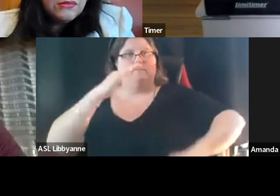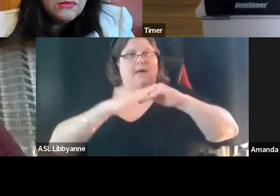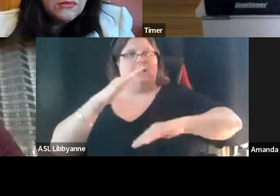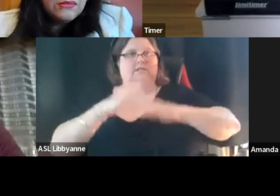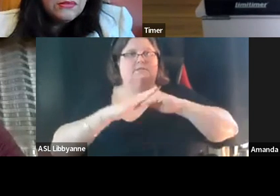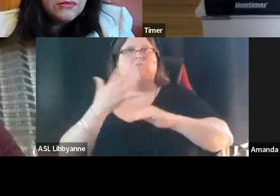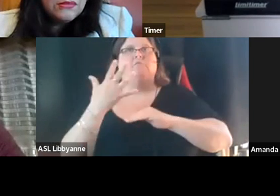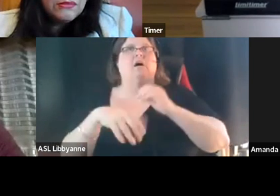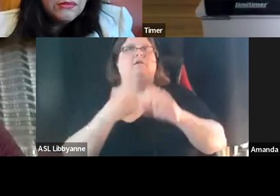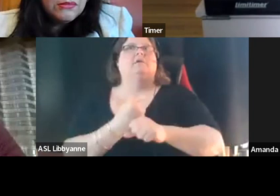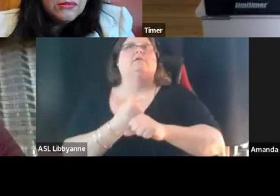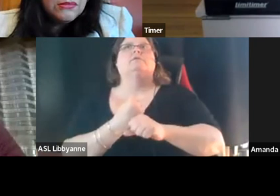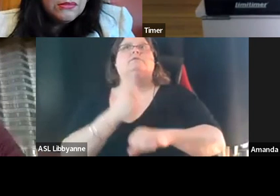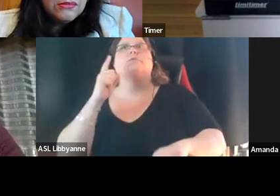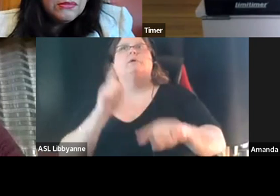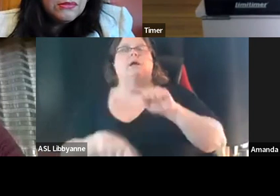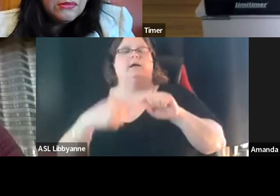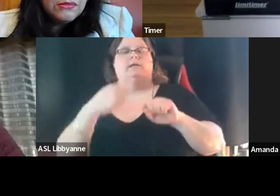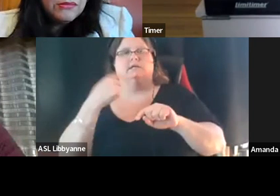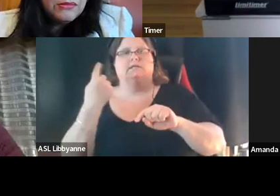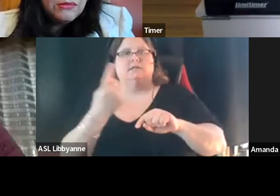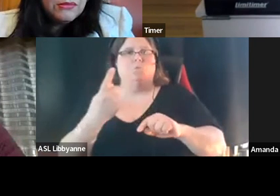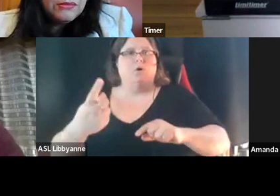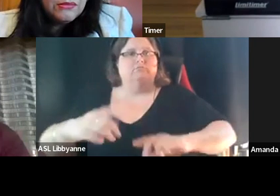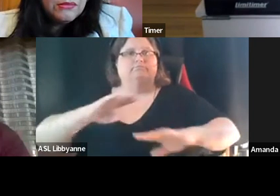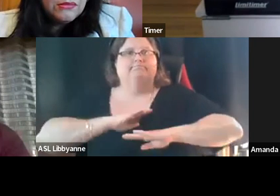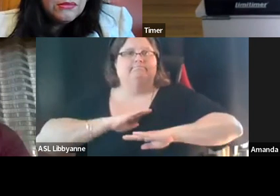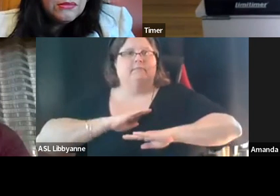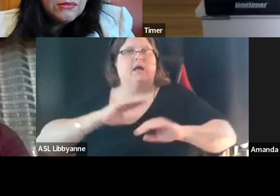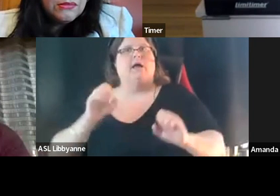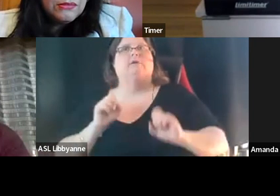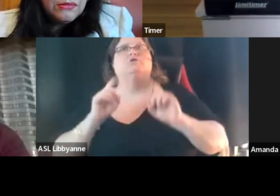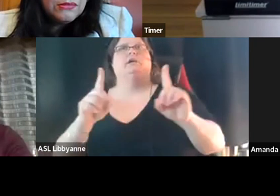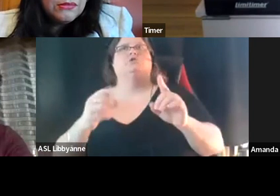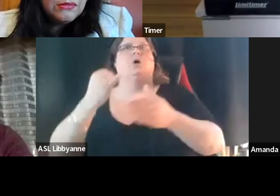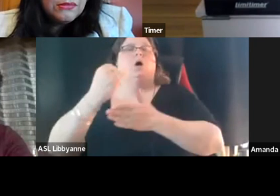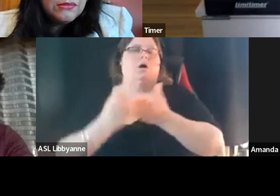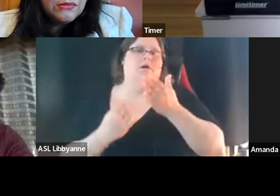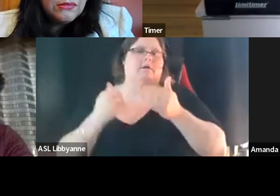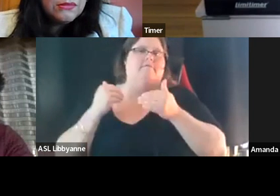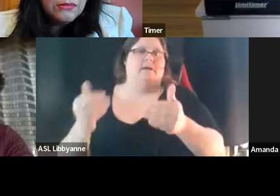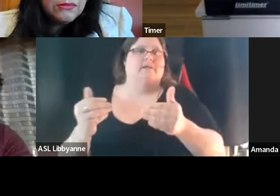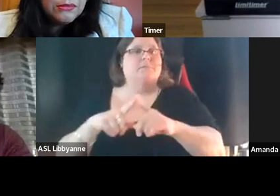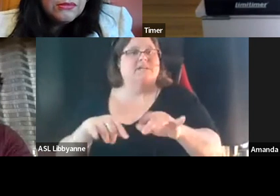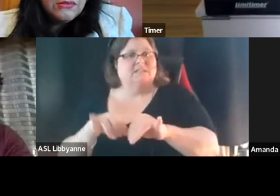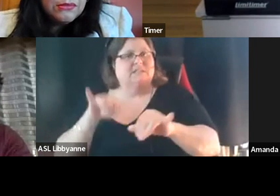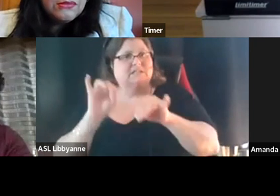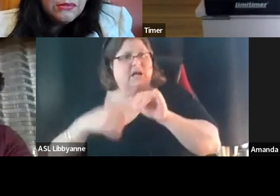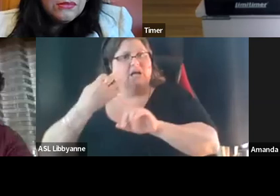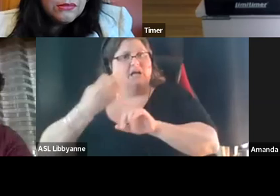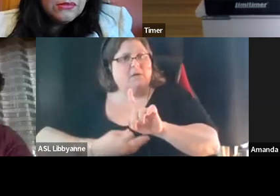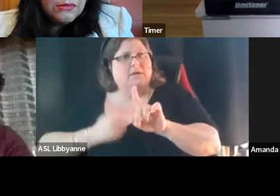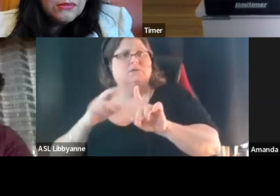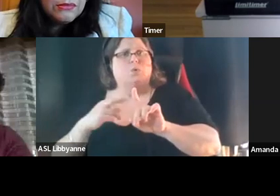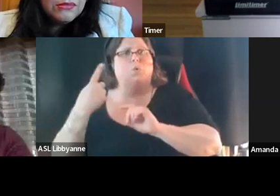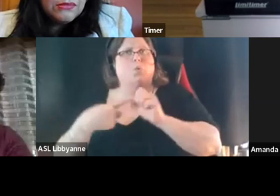is competent in cultural, educational, and artistic advances if they're only staying 9 months or a year and a